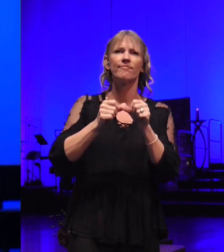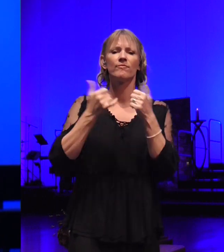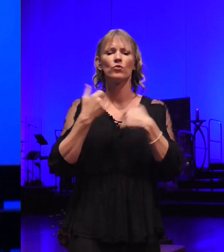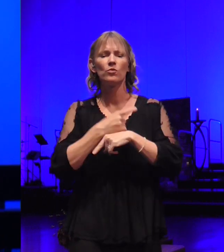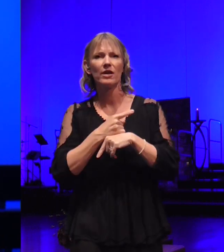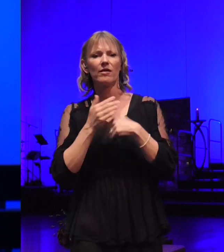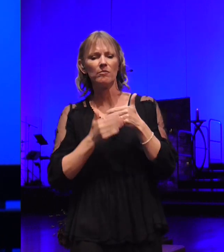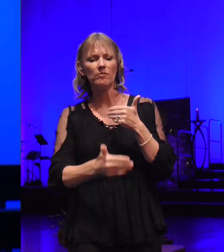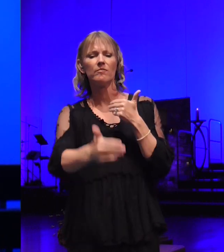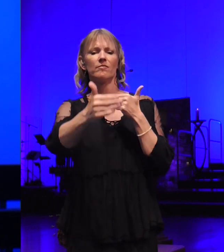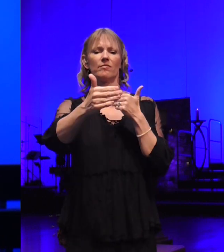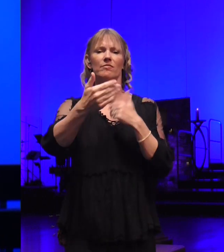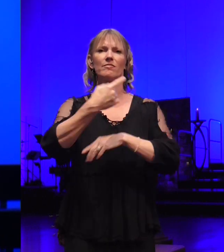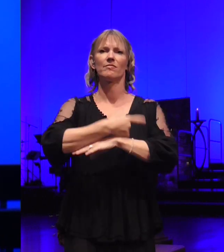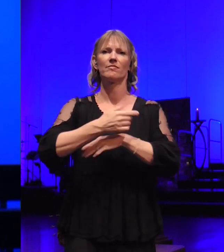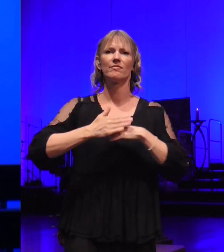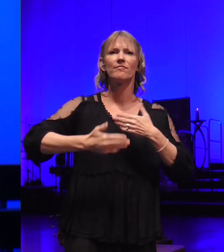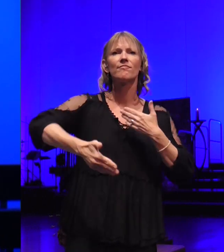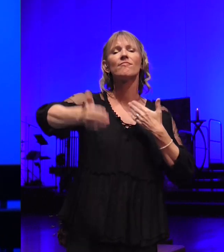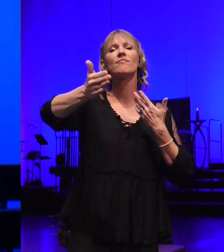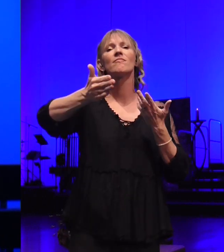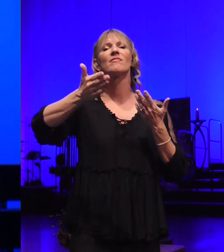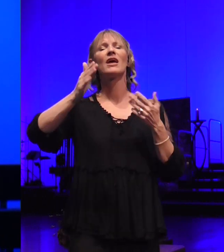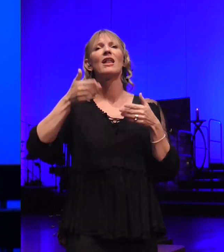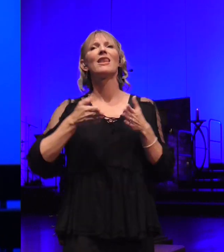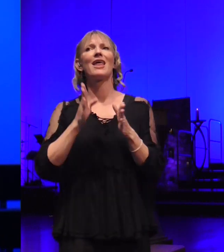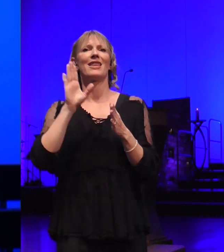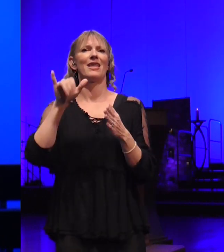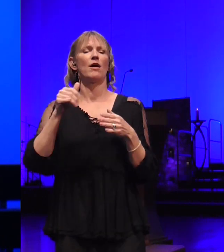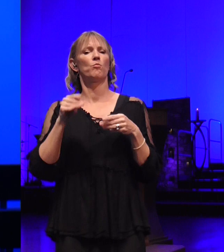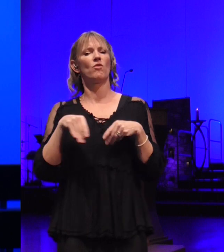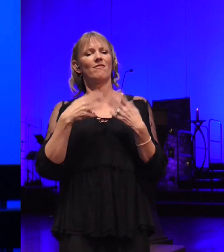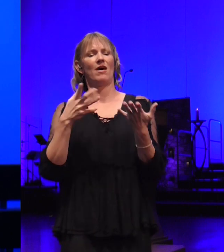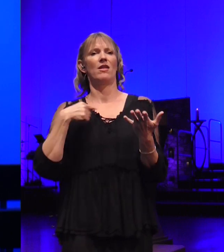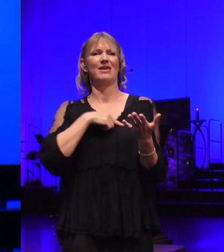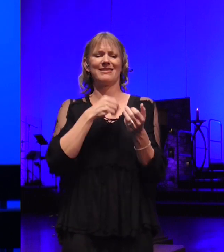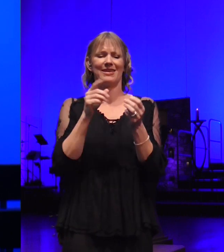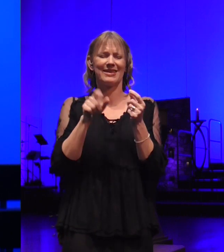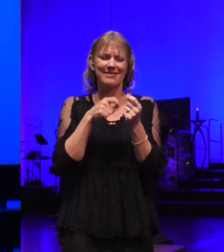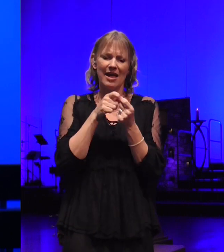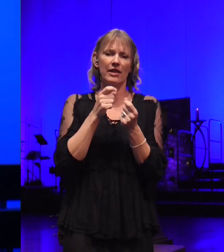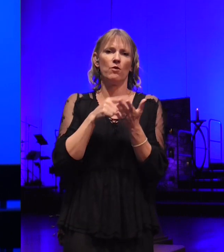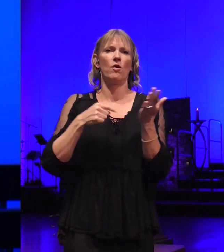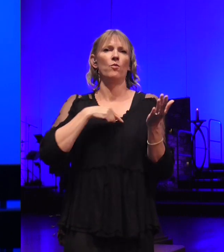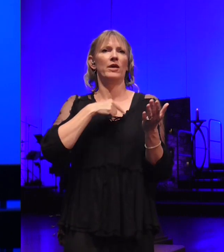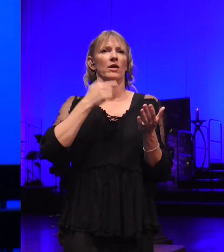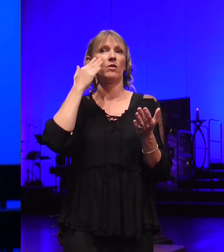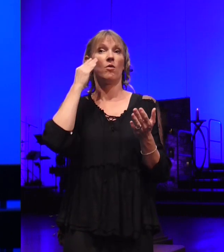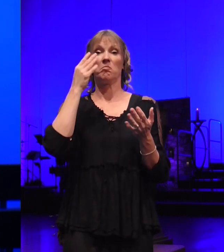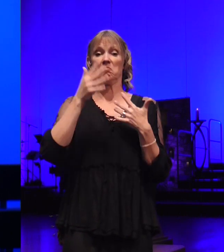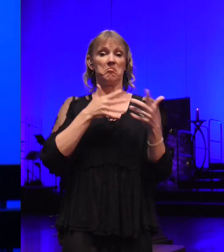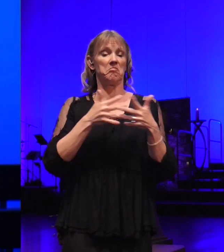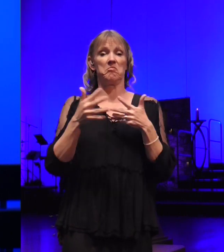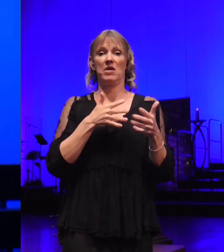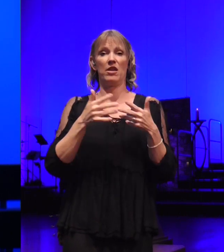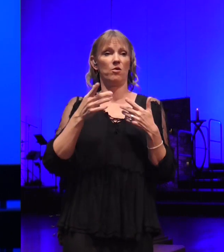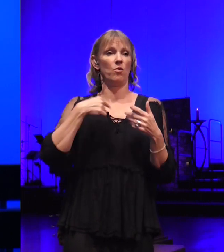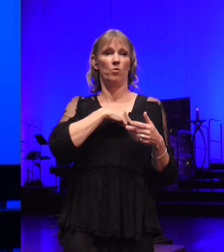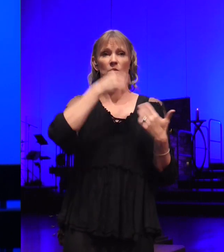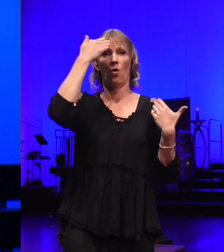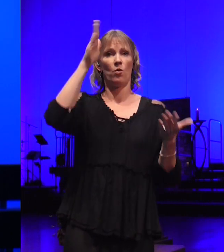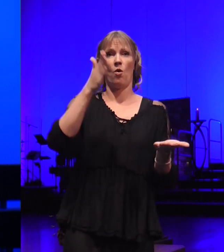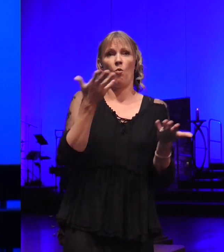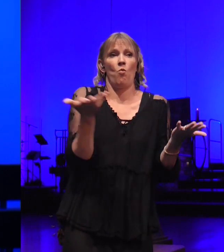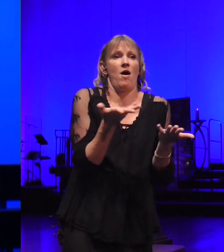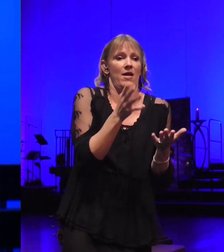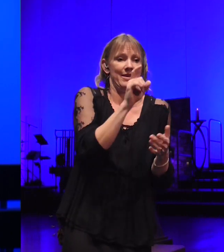to come, may provide us just what we need, even if we can't quite articulate what that is. It's